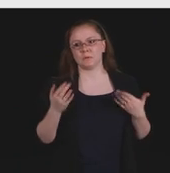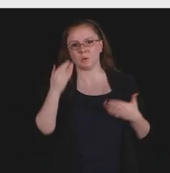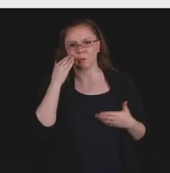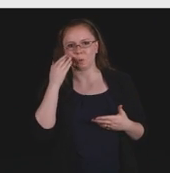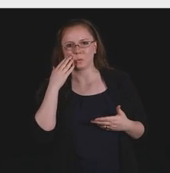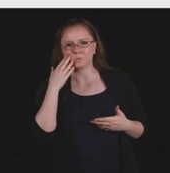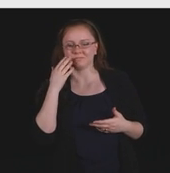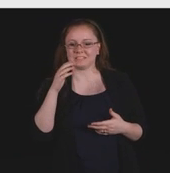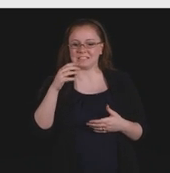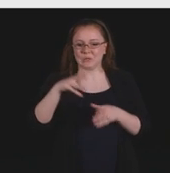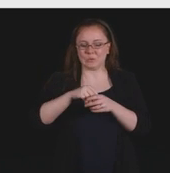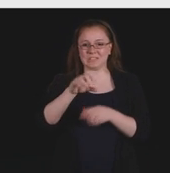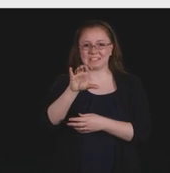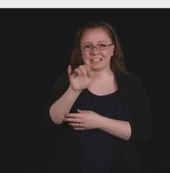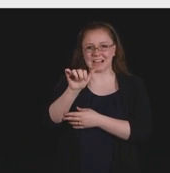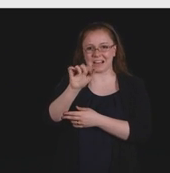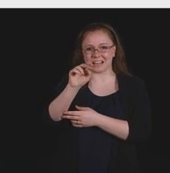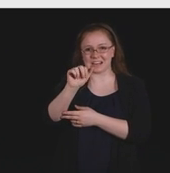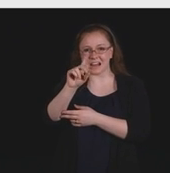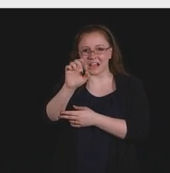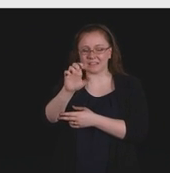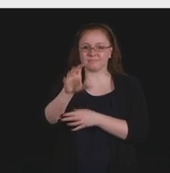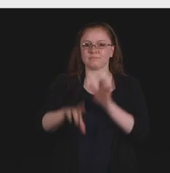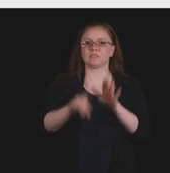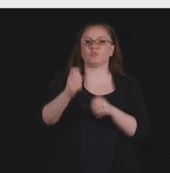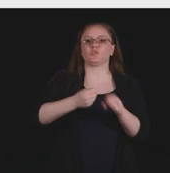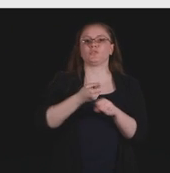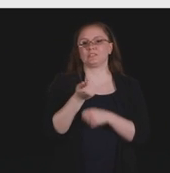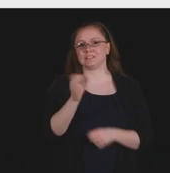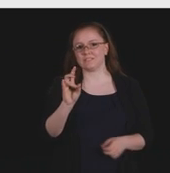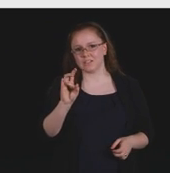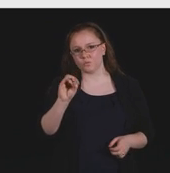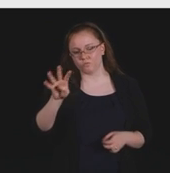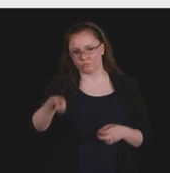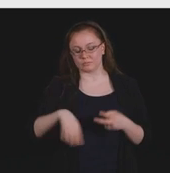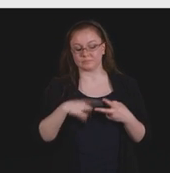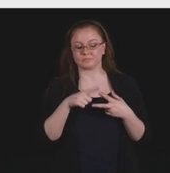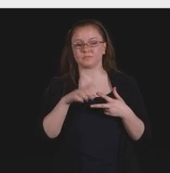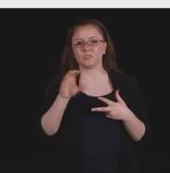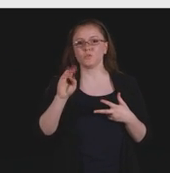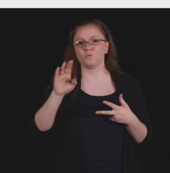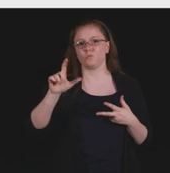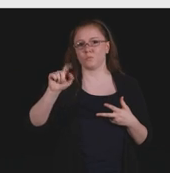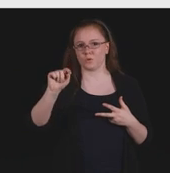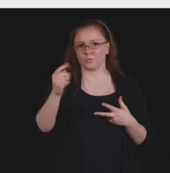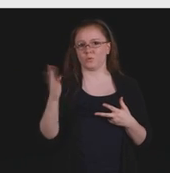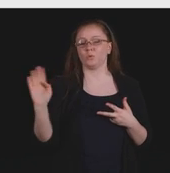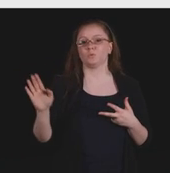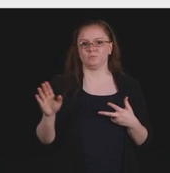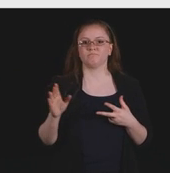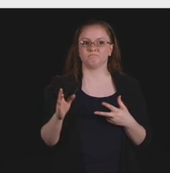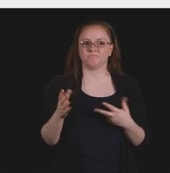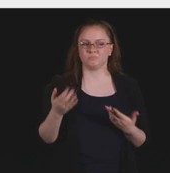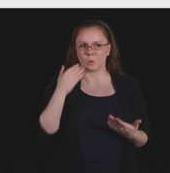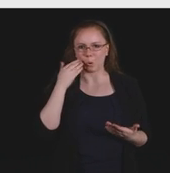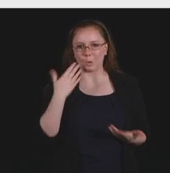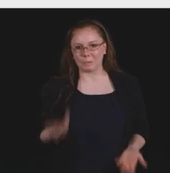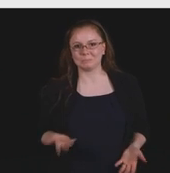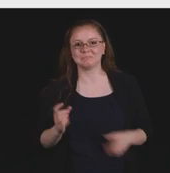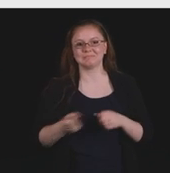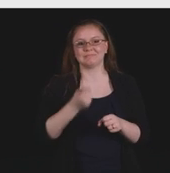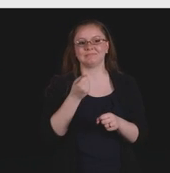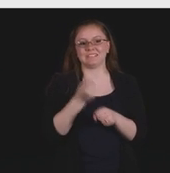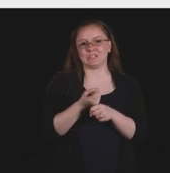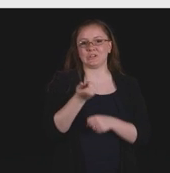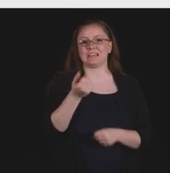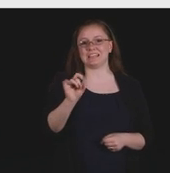in 1704. Cobalt blue, which we all know very well, which is discovered in 1802. But cobalt